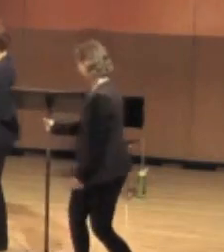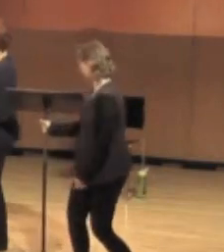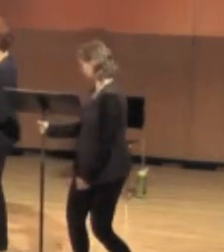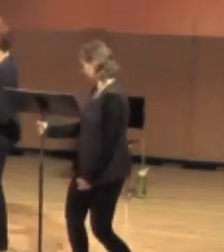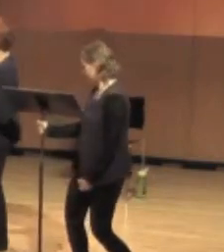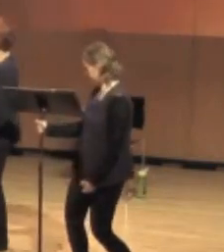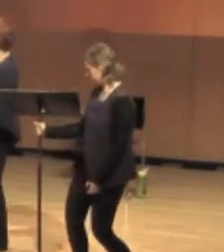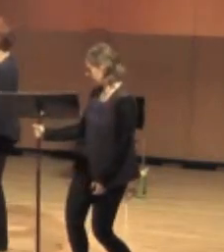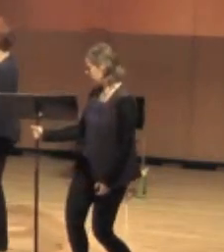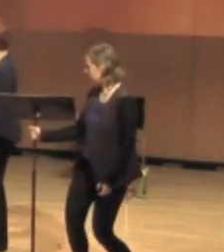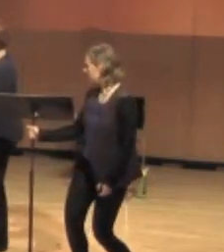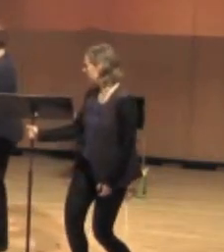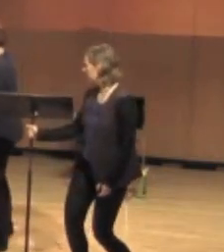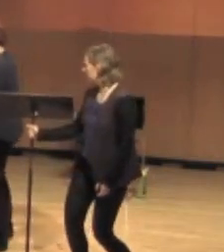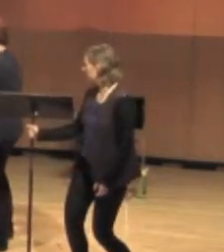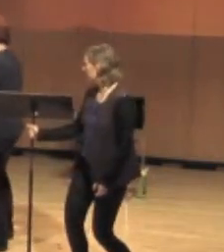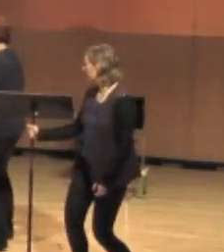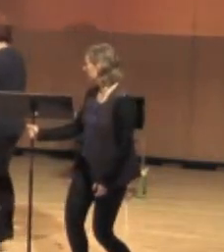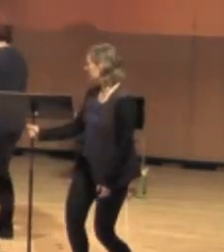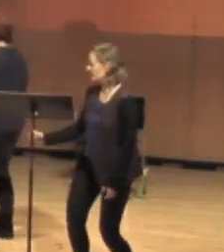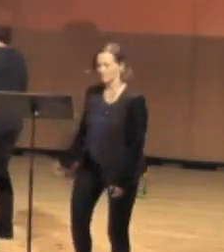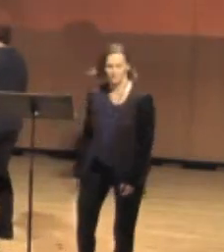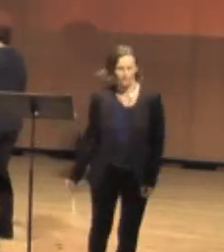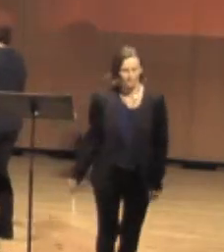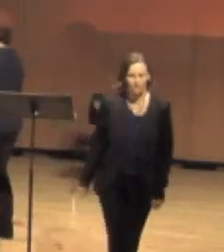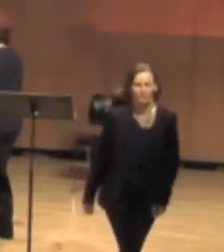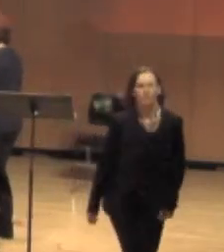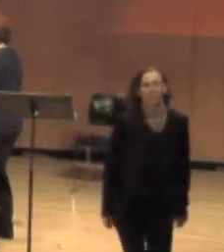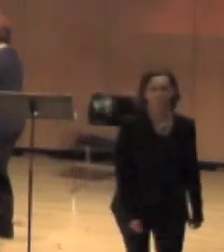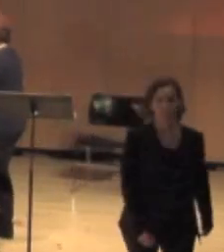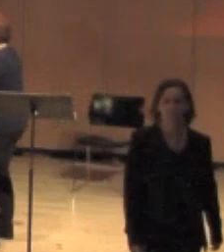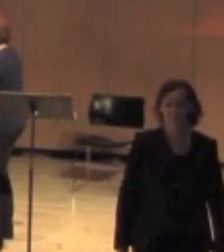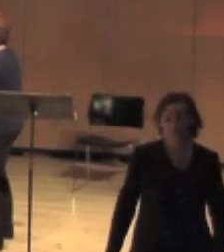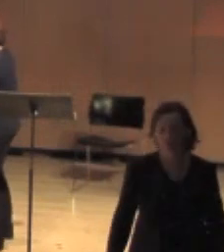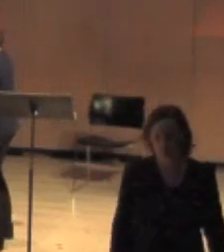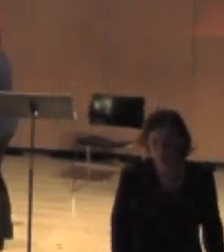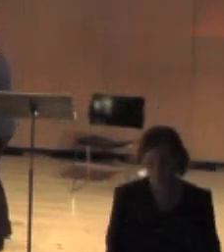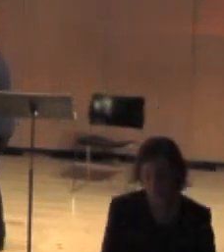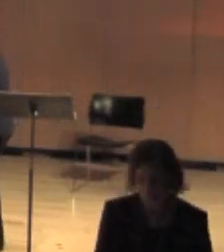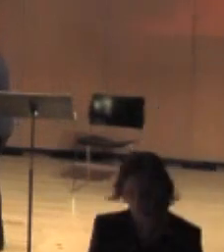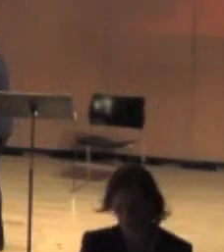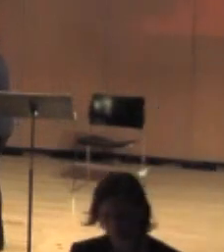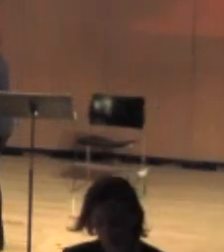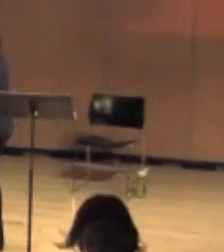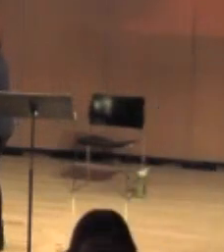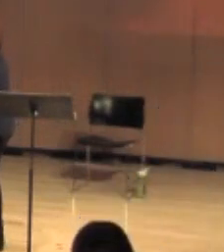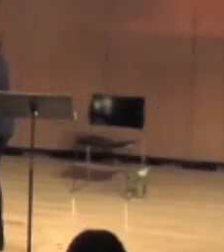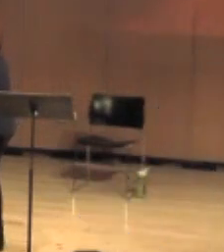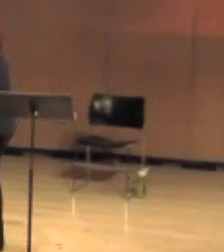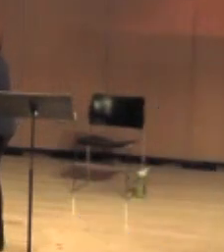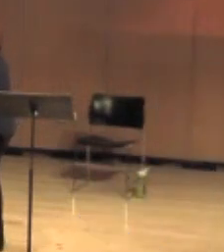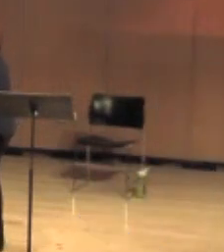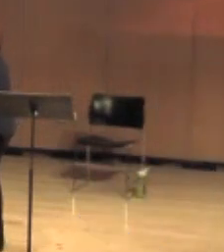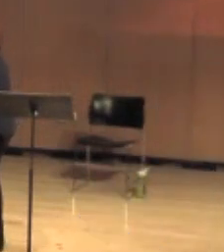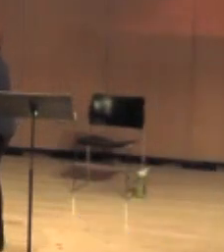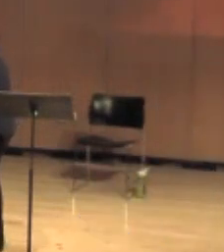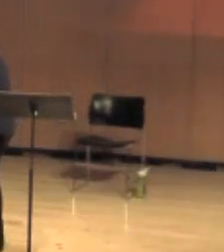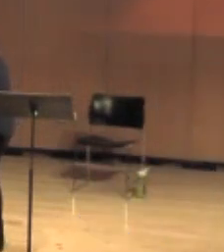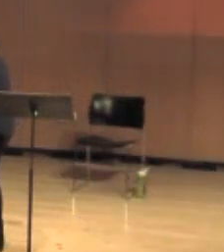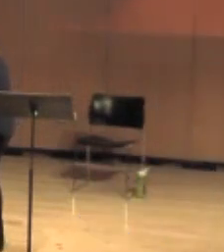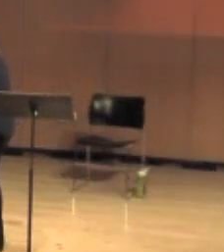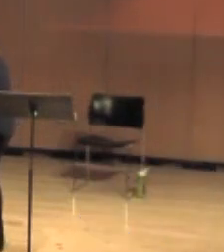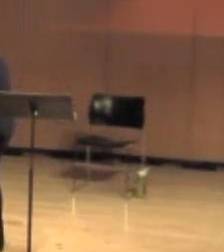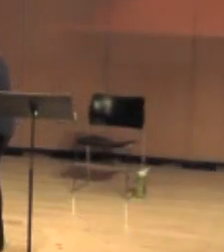here she turned towards the window again are you really going to stand there looking out the window